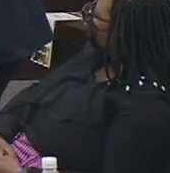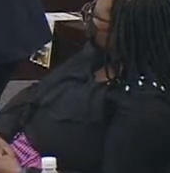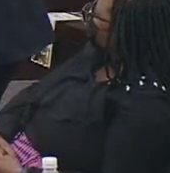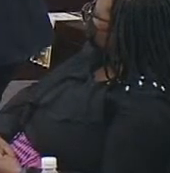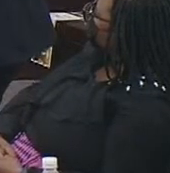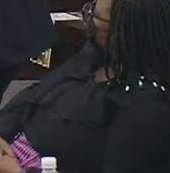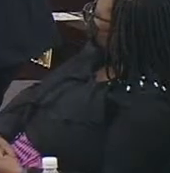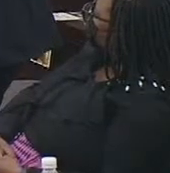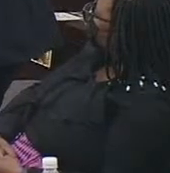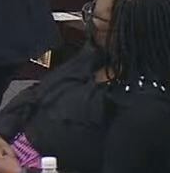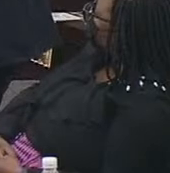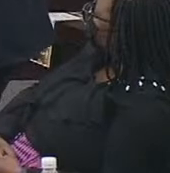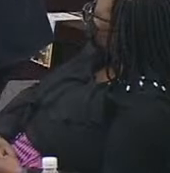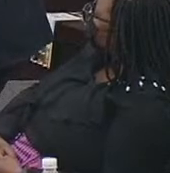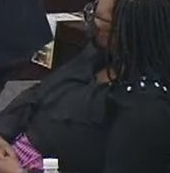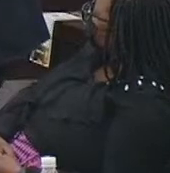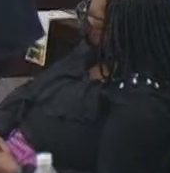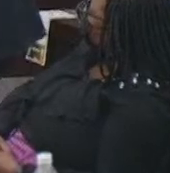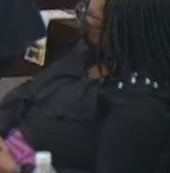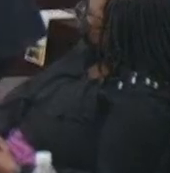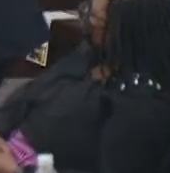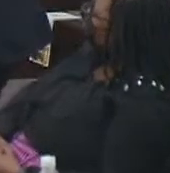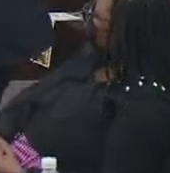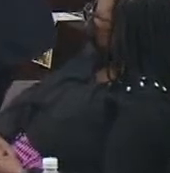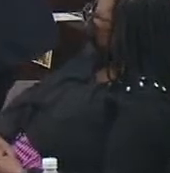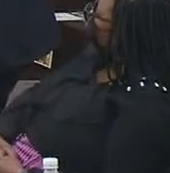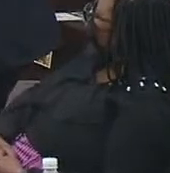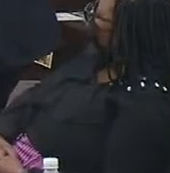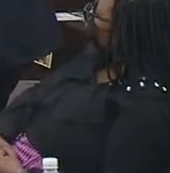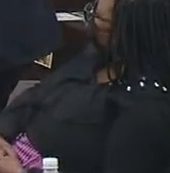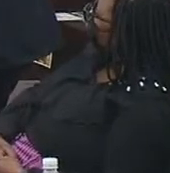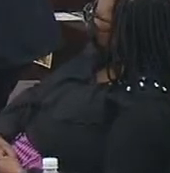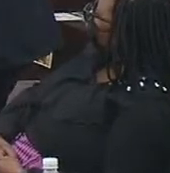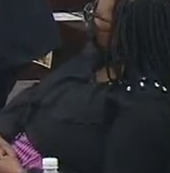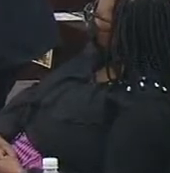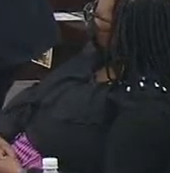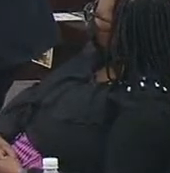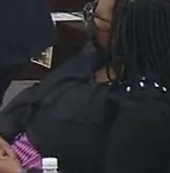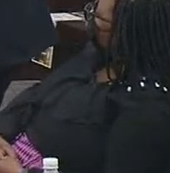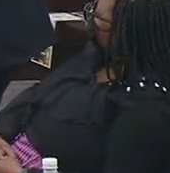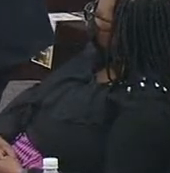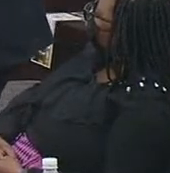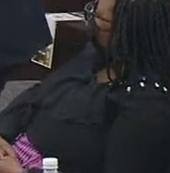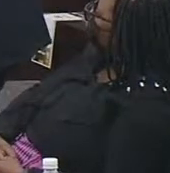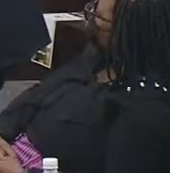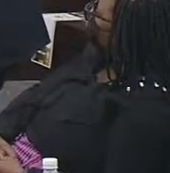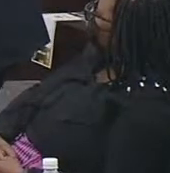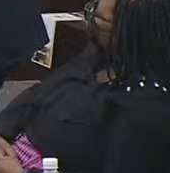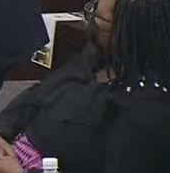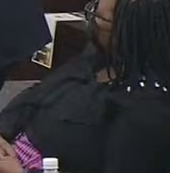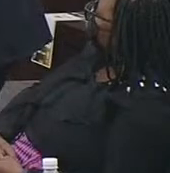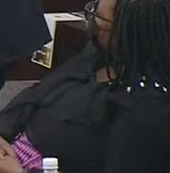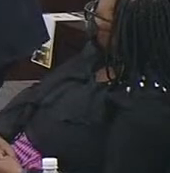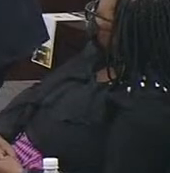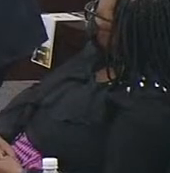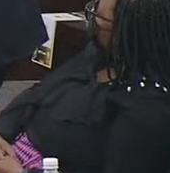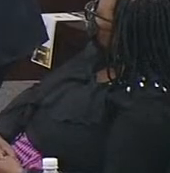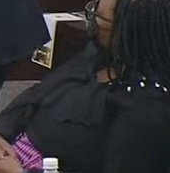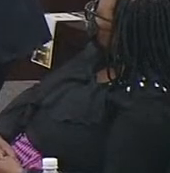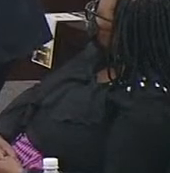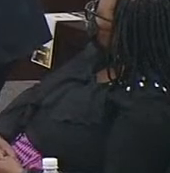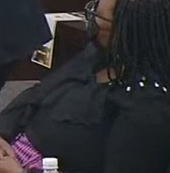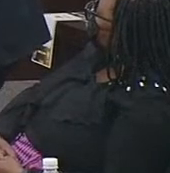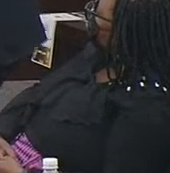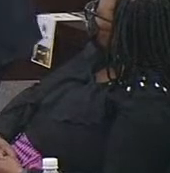Severe illness rates are now low. Hospitals are not overflowing with COVID cases. So how do you justify keeping South Africa's economy on